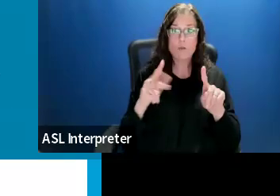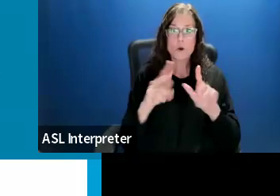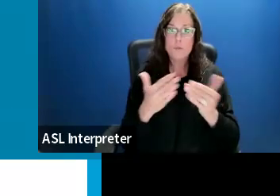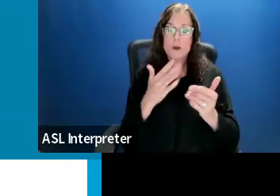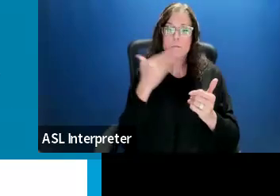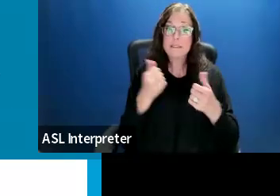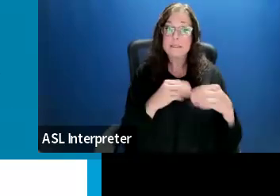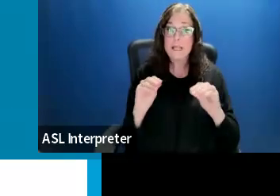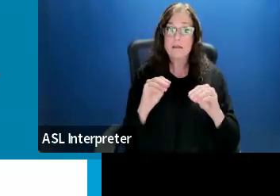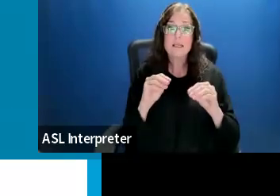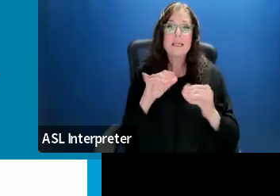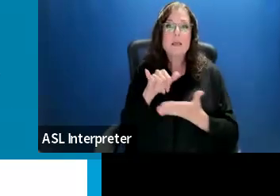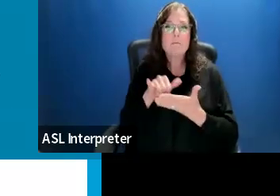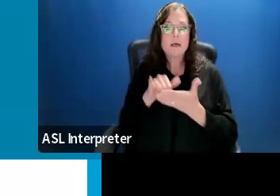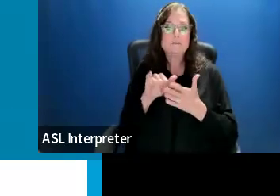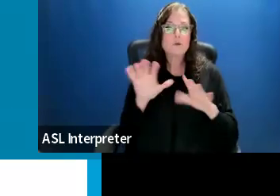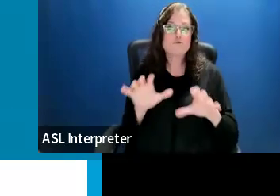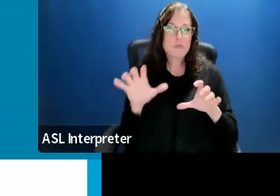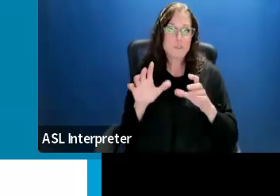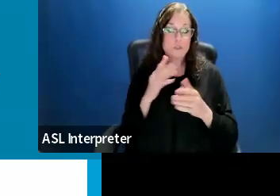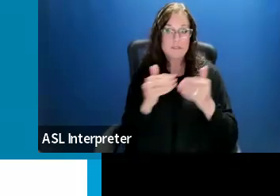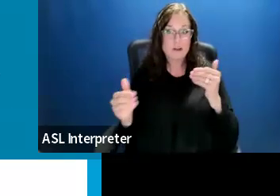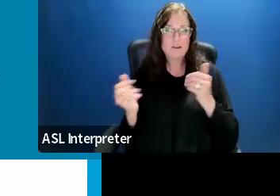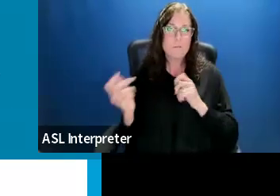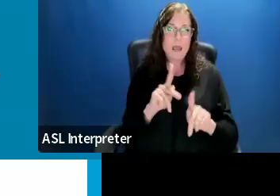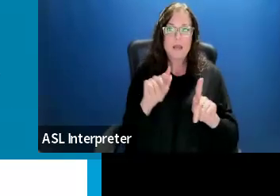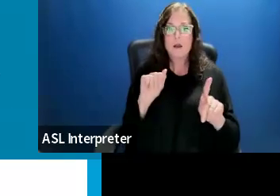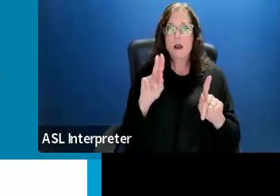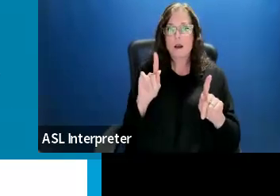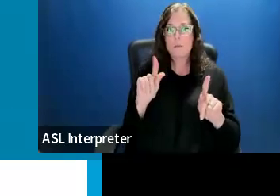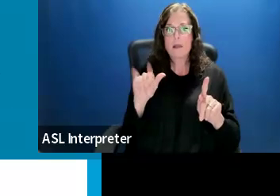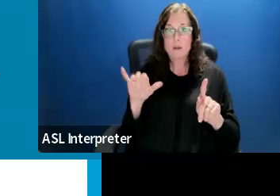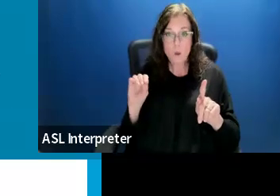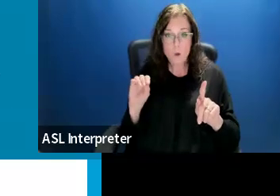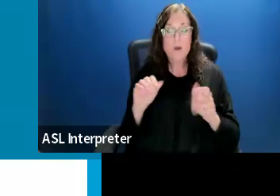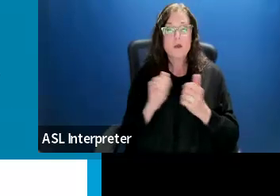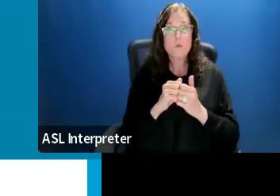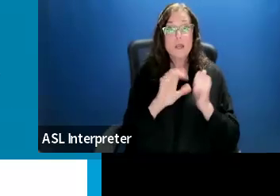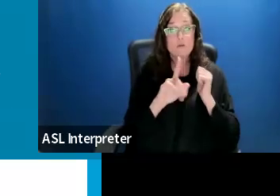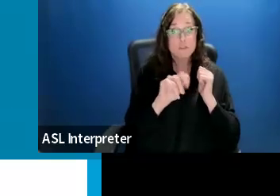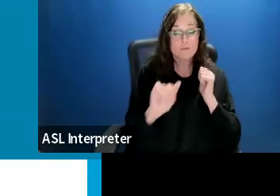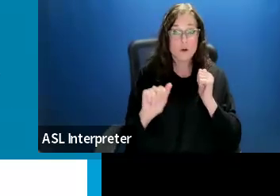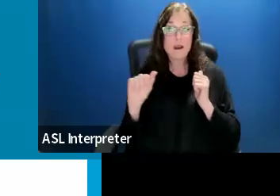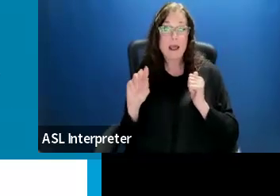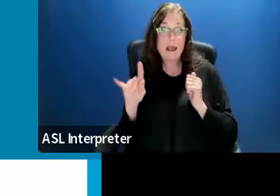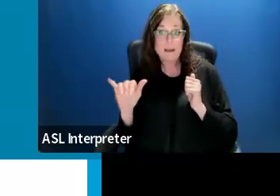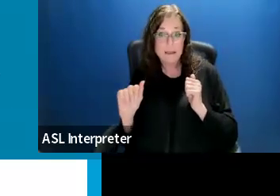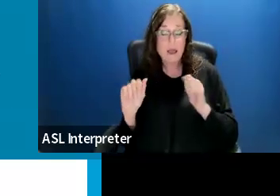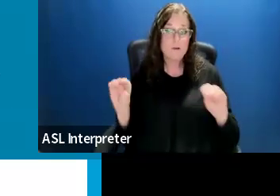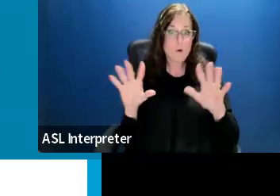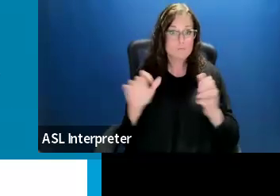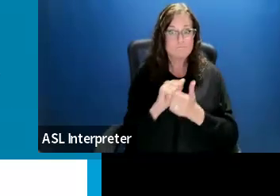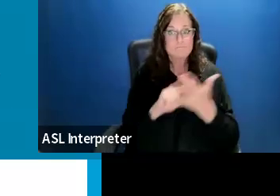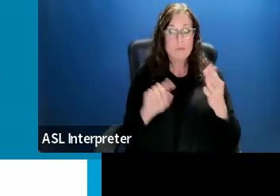best-selling Impossible Creatures series, and it returns the readers to the archipelago with Christopher, Anya, Ratwin, and a host of magical